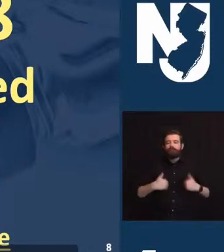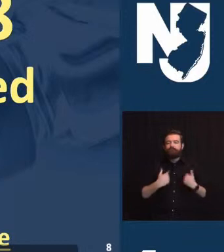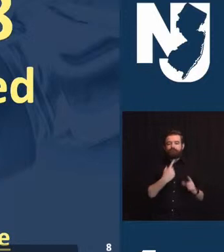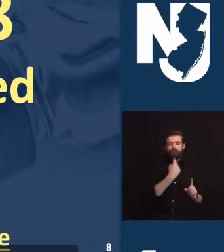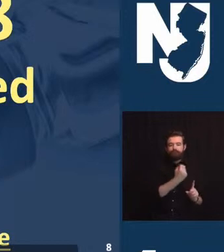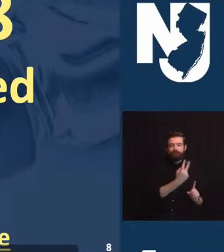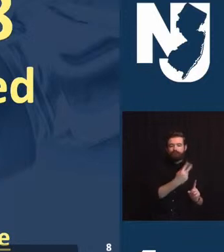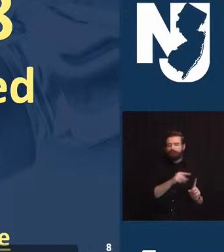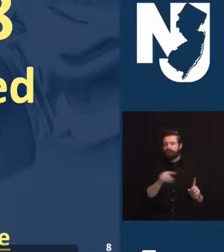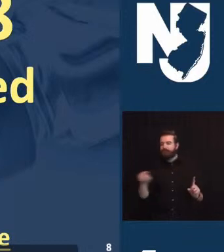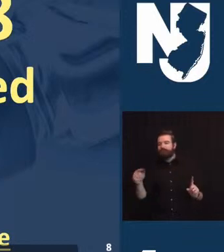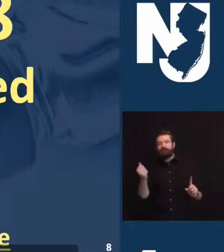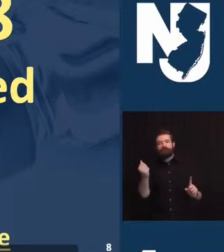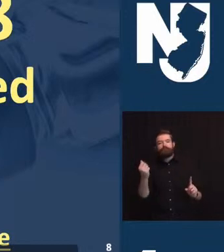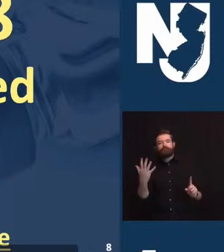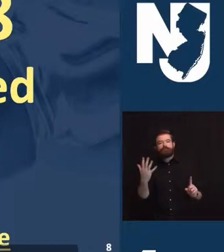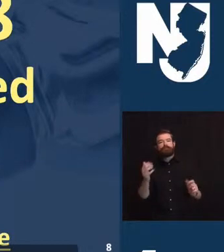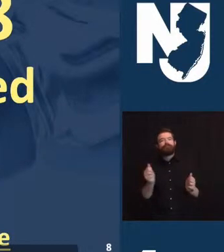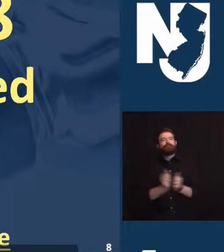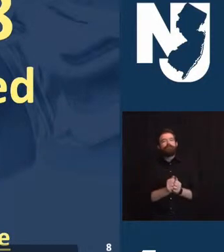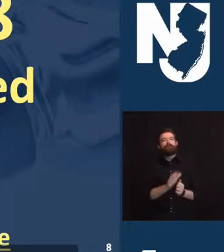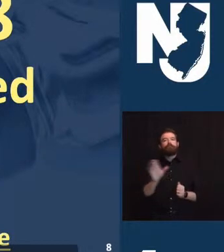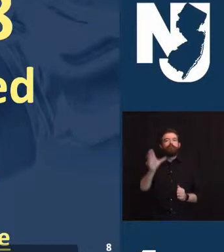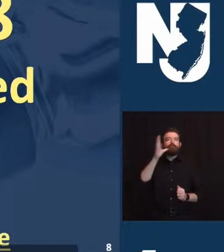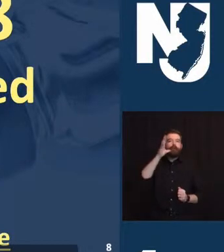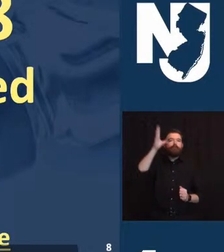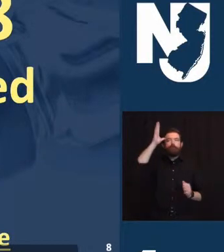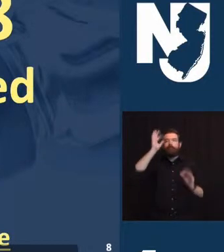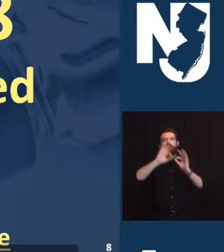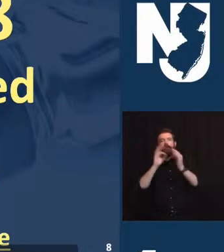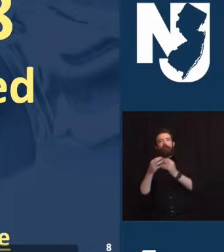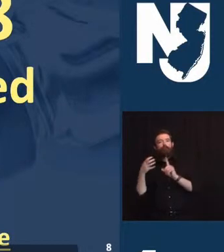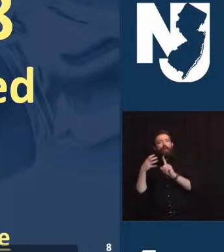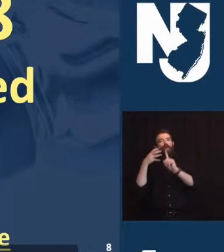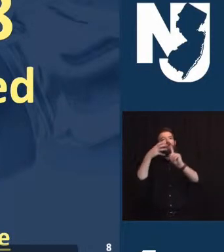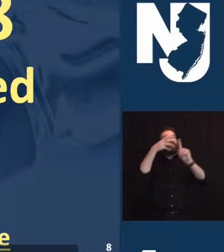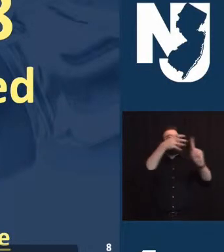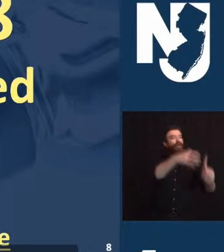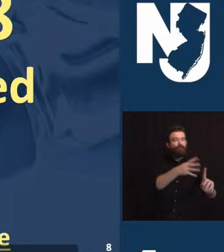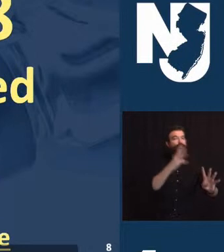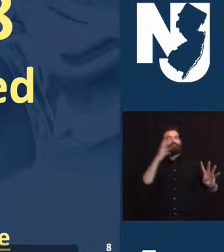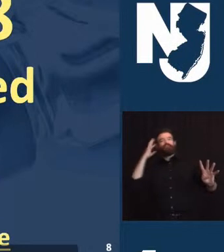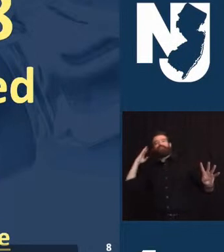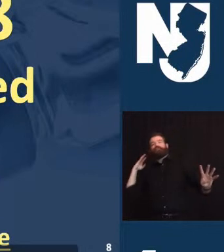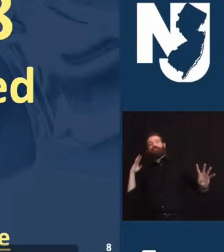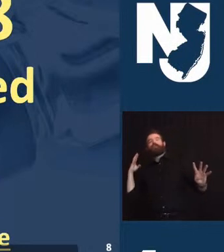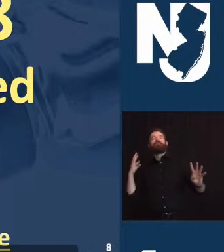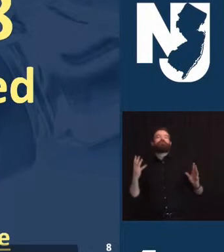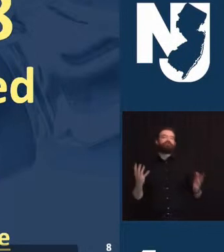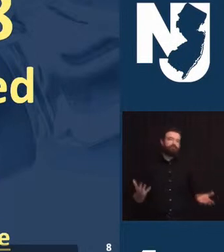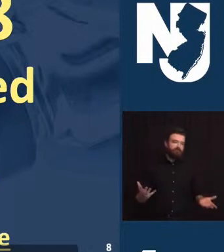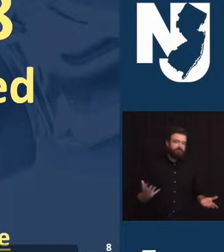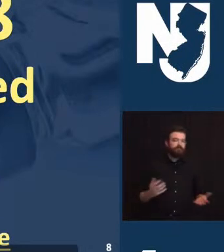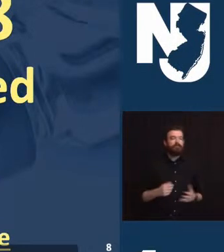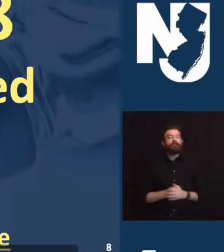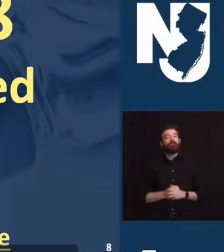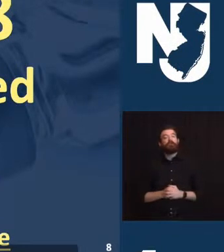the Meadowlands mega site alone over the weekend, 1,302 12 to